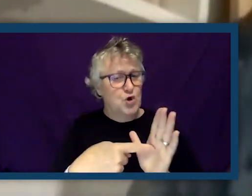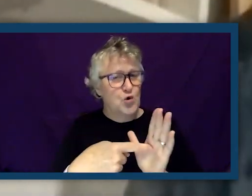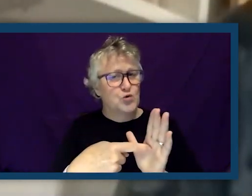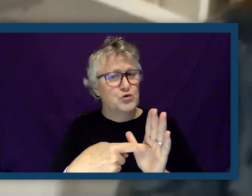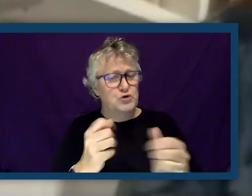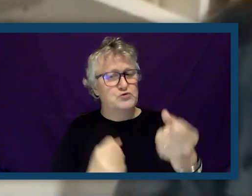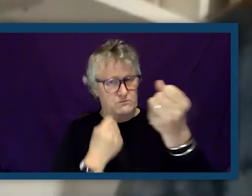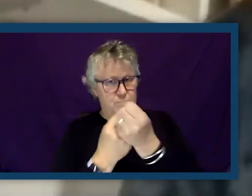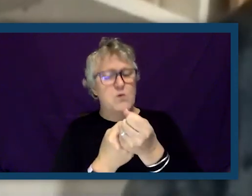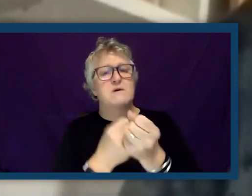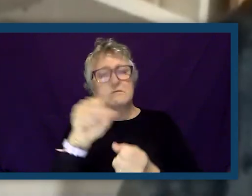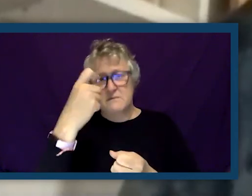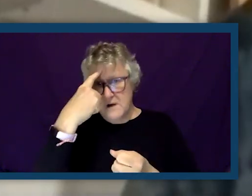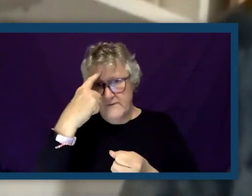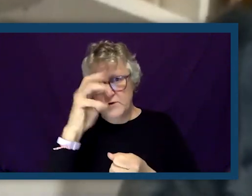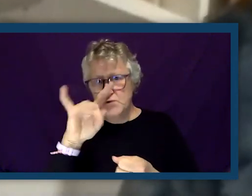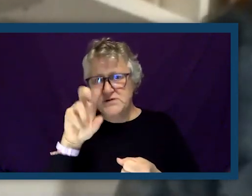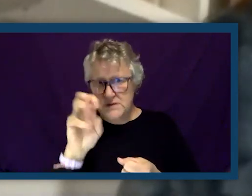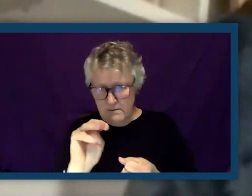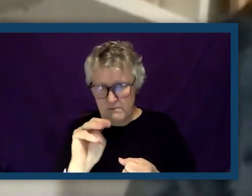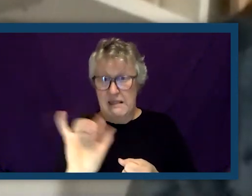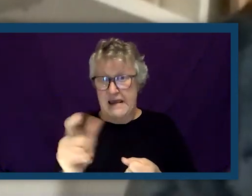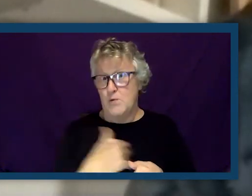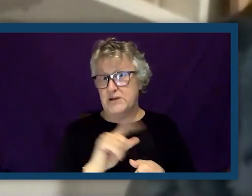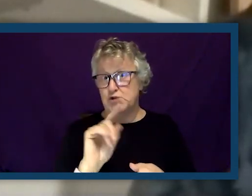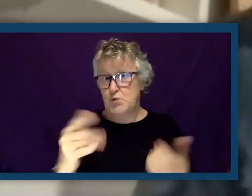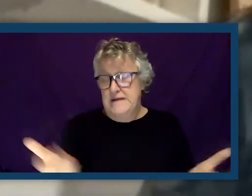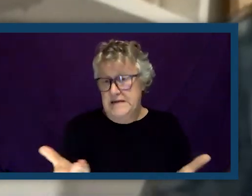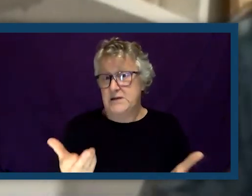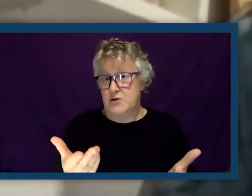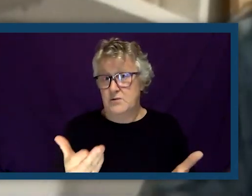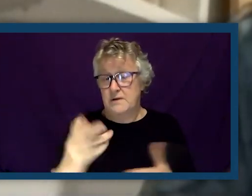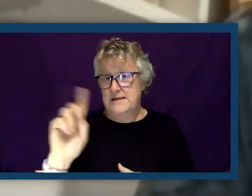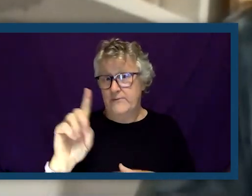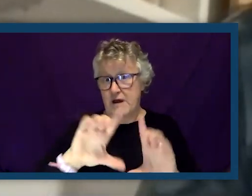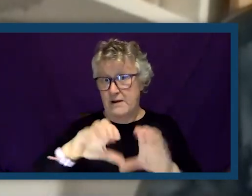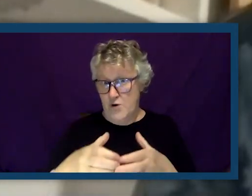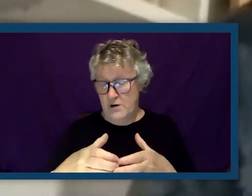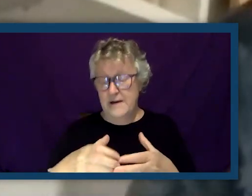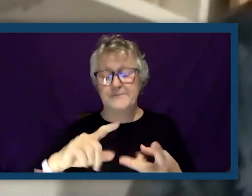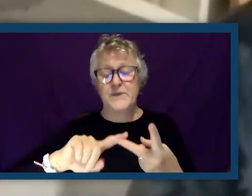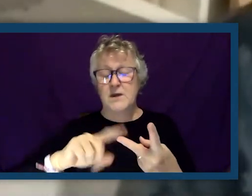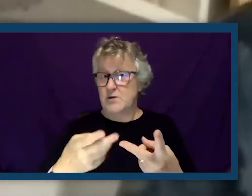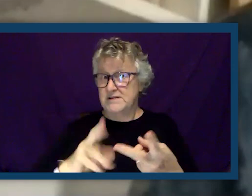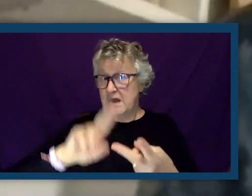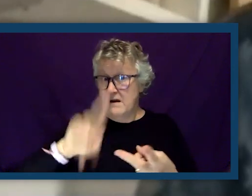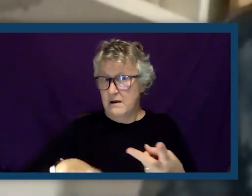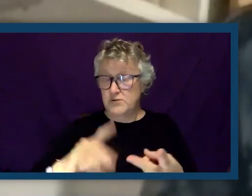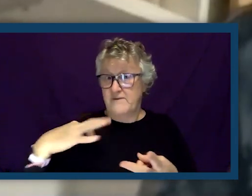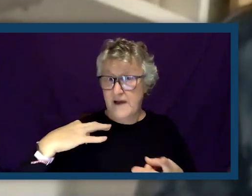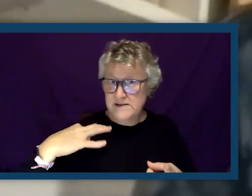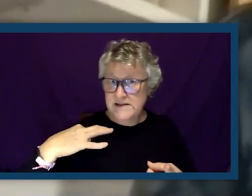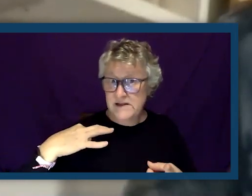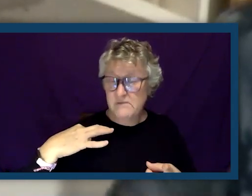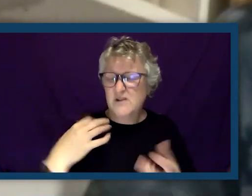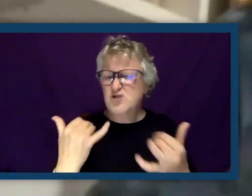you support Governor Newsom unequivocally, like we do here at the party. You can also sign up to volunteer. There's currently a small texting